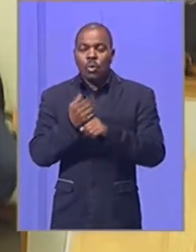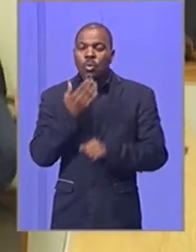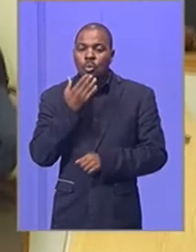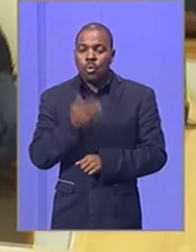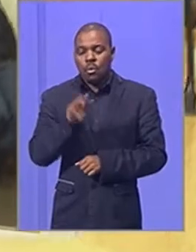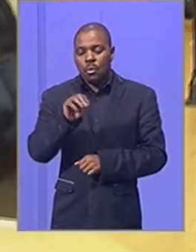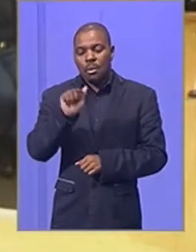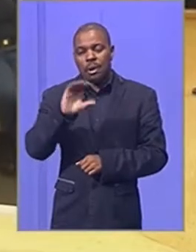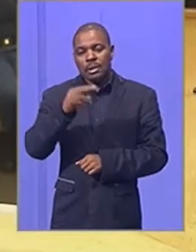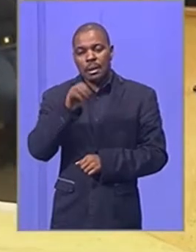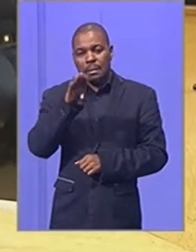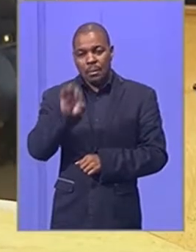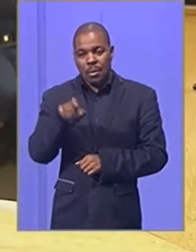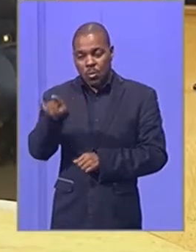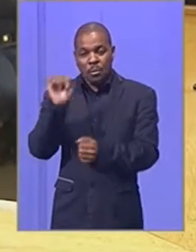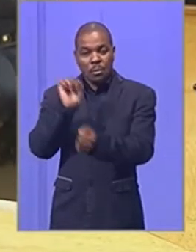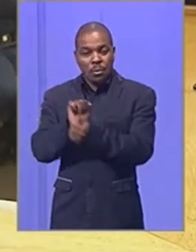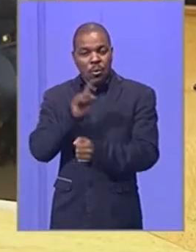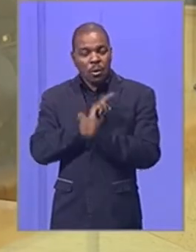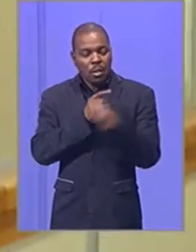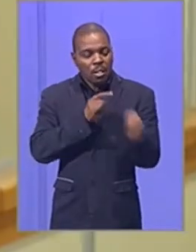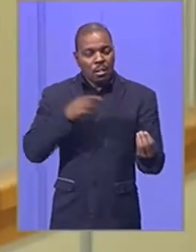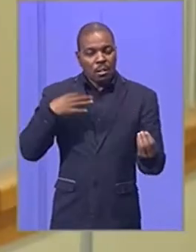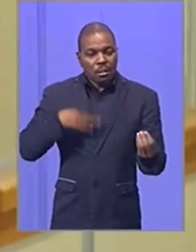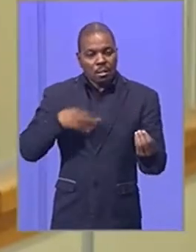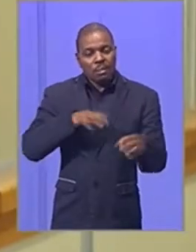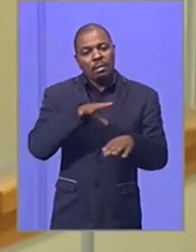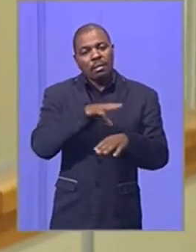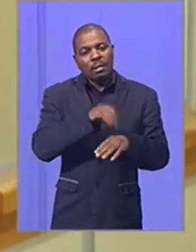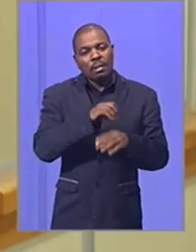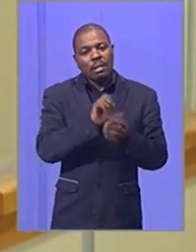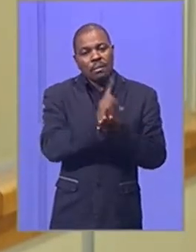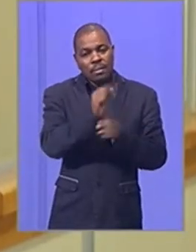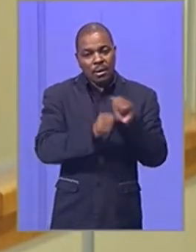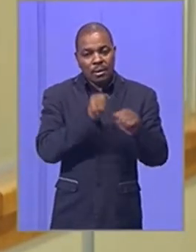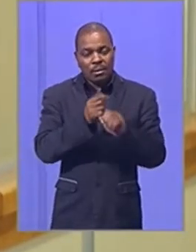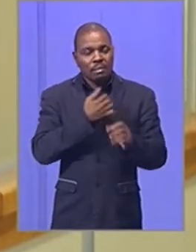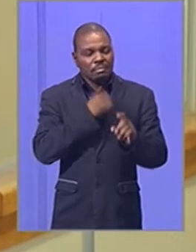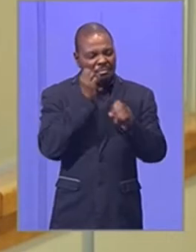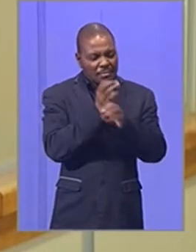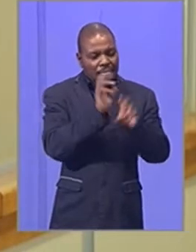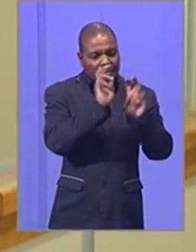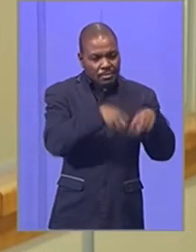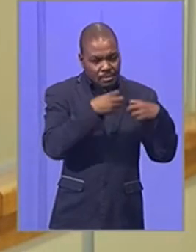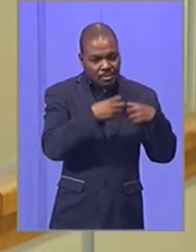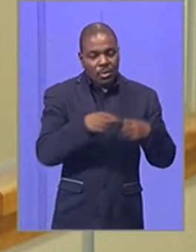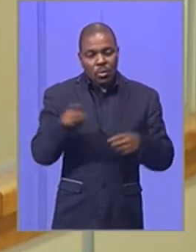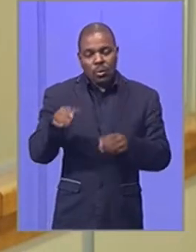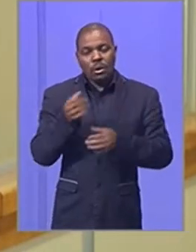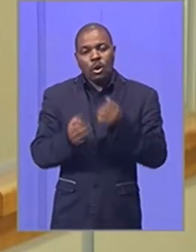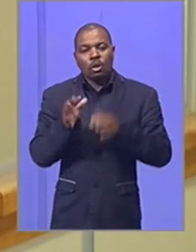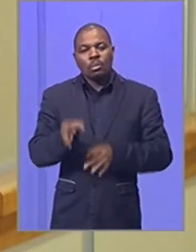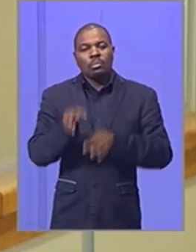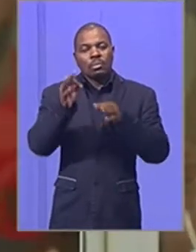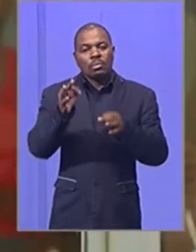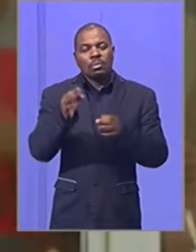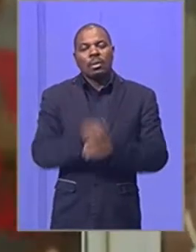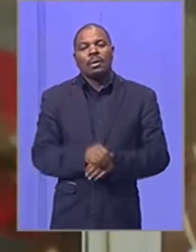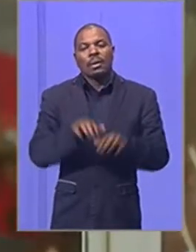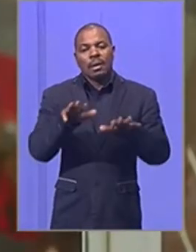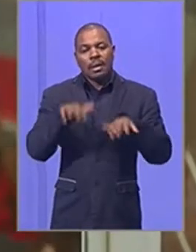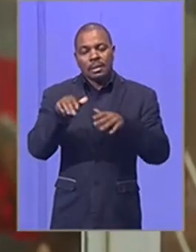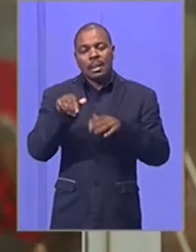Machabe ya qosetswang ho beta le ho bolaya ngwananyana ya dilemo tse 11 e kgutlitswe morao ho la 19 kgoding e tlang